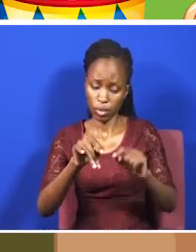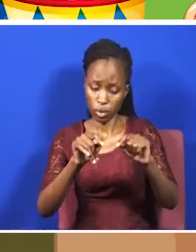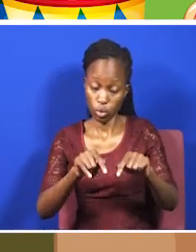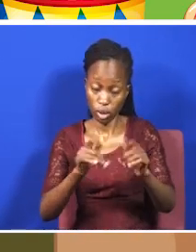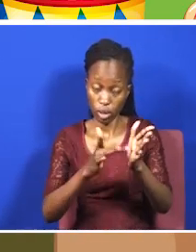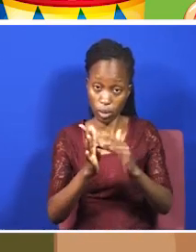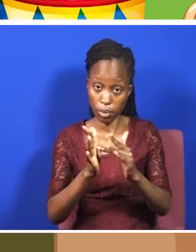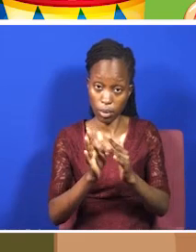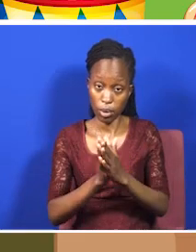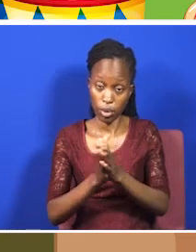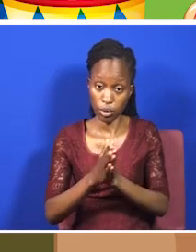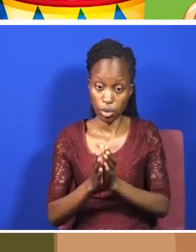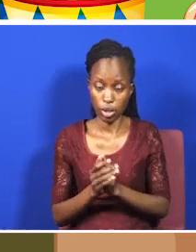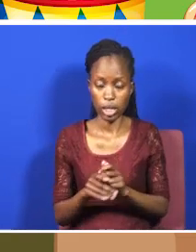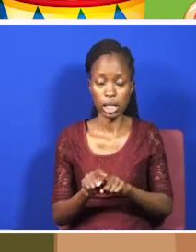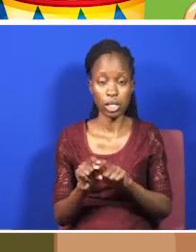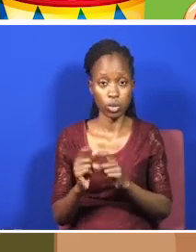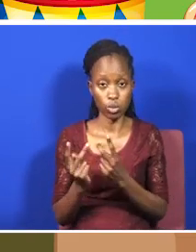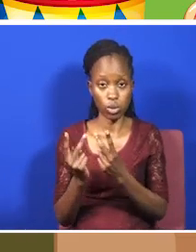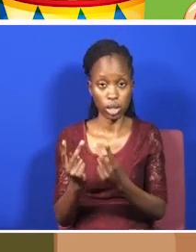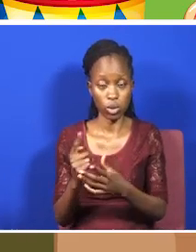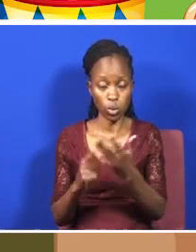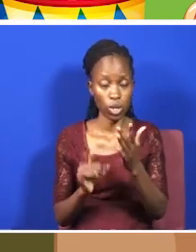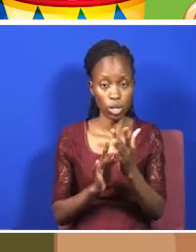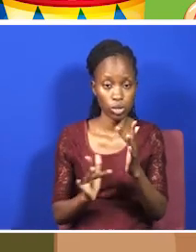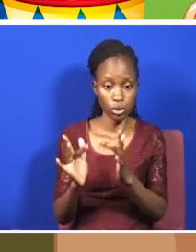girls, in this Bible story,